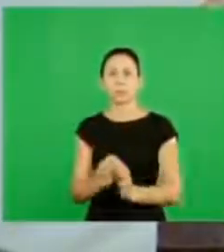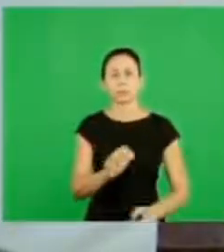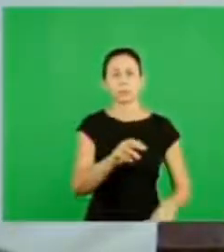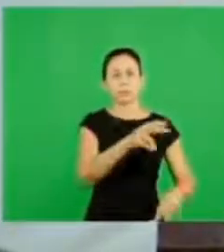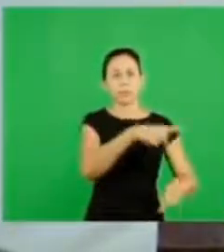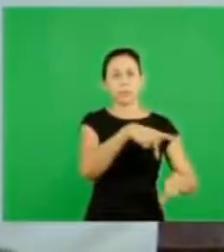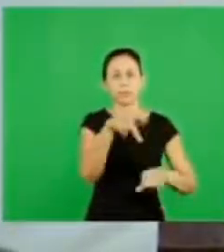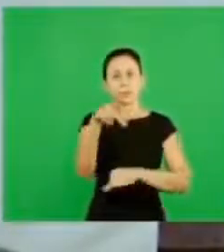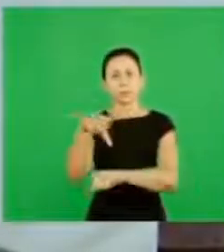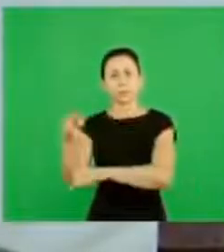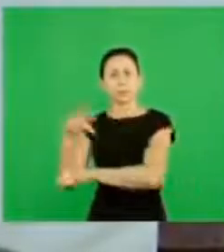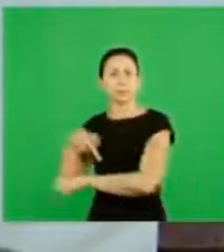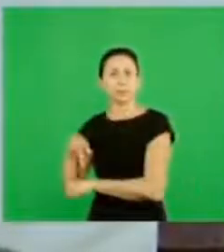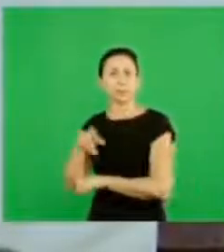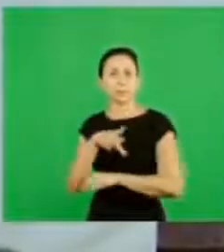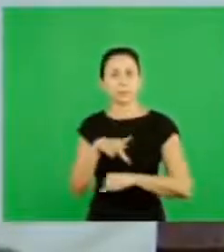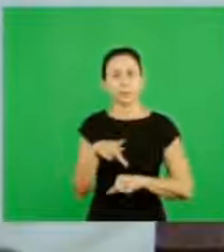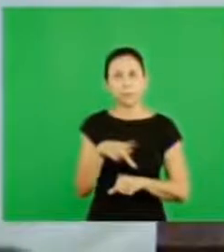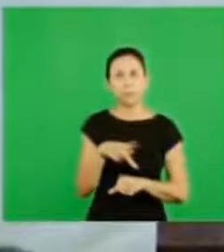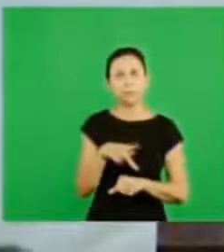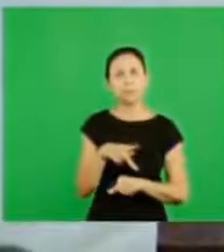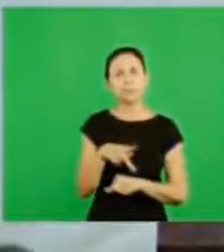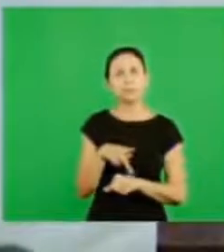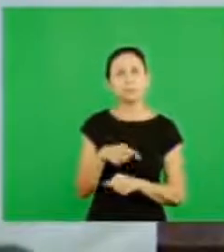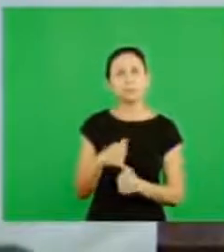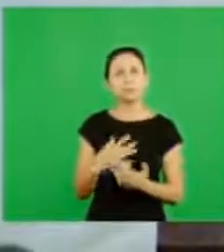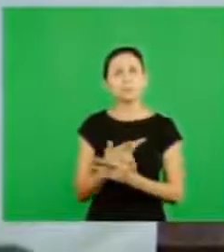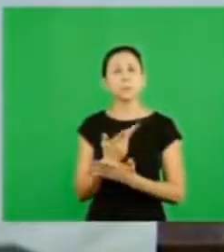that were polarizing or going against each other.